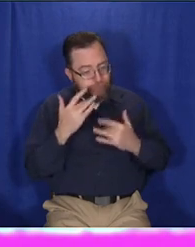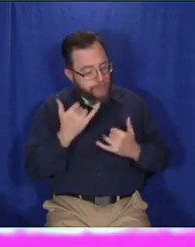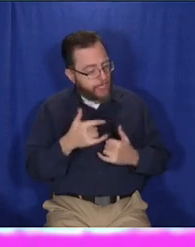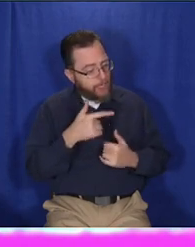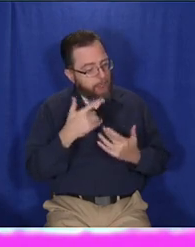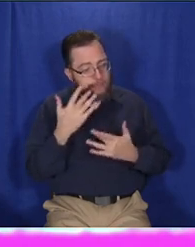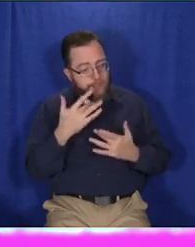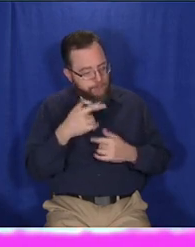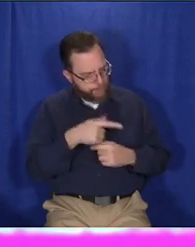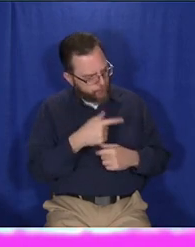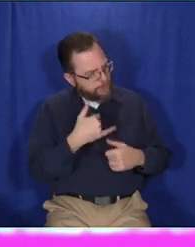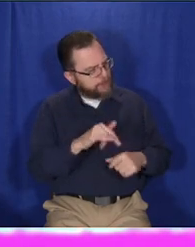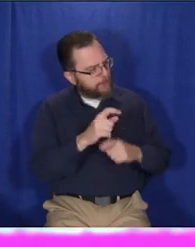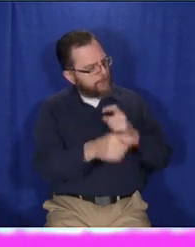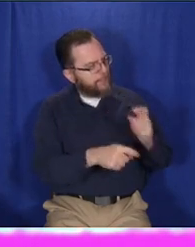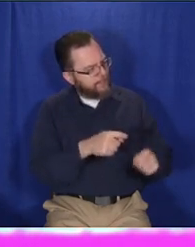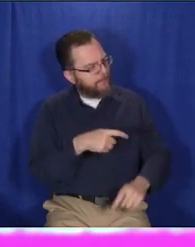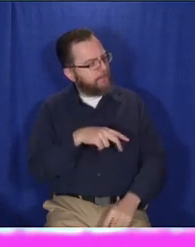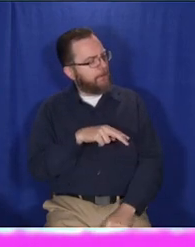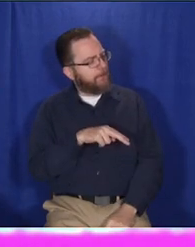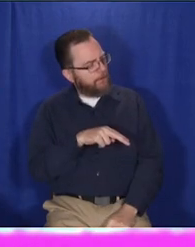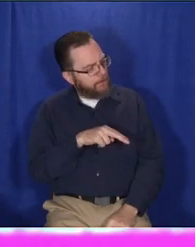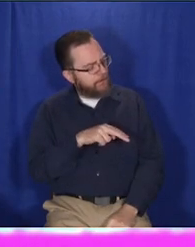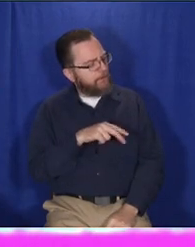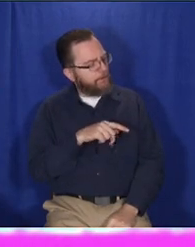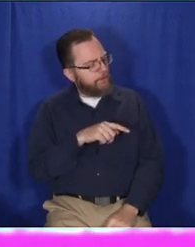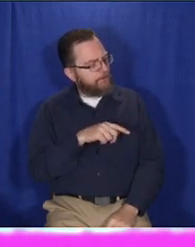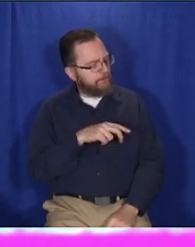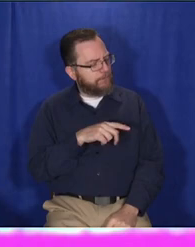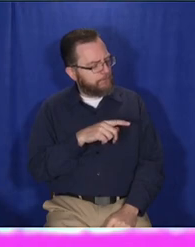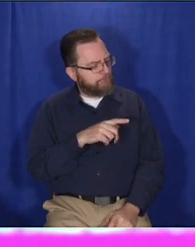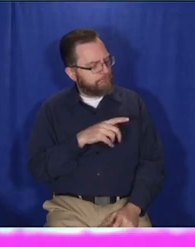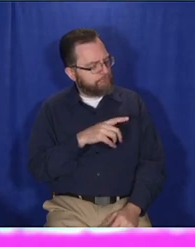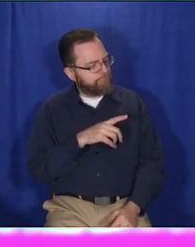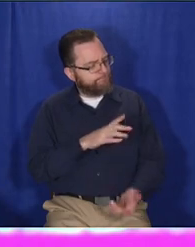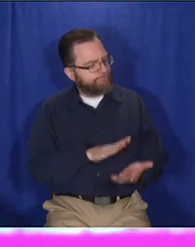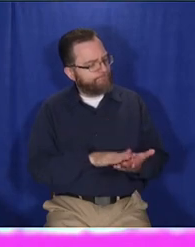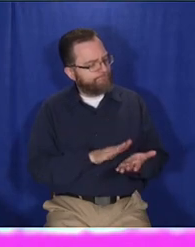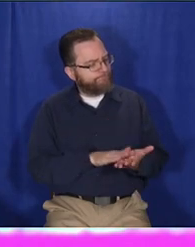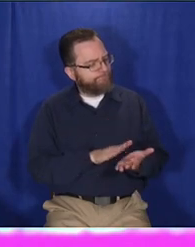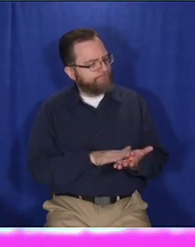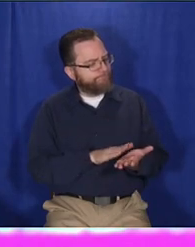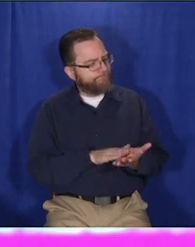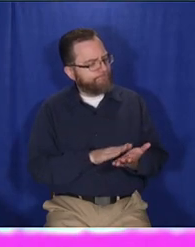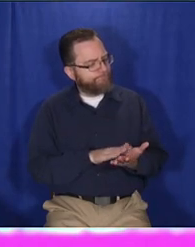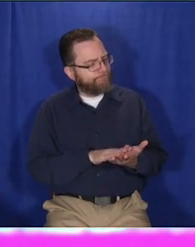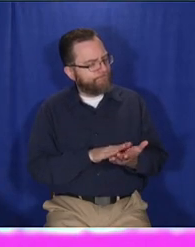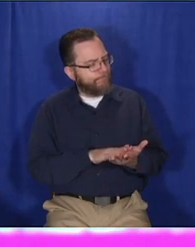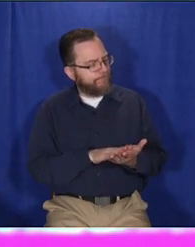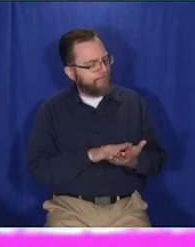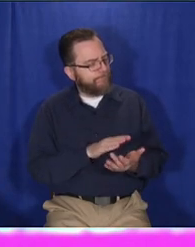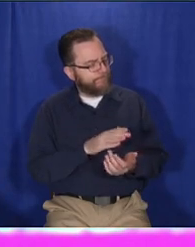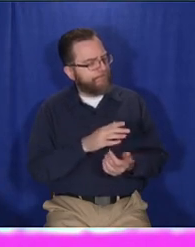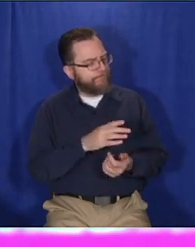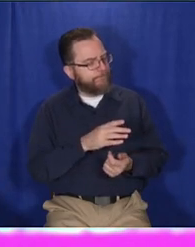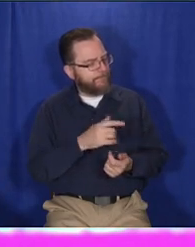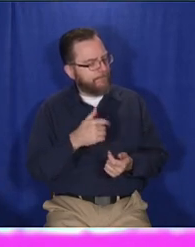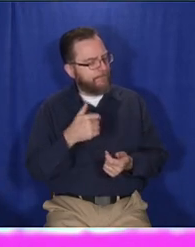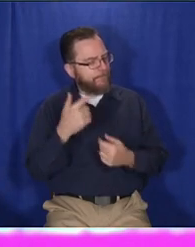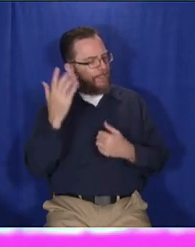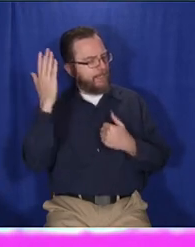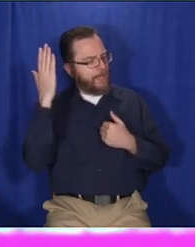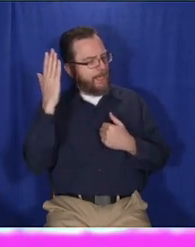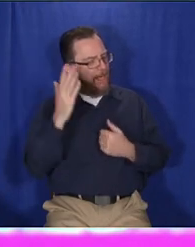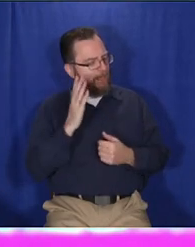when in good conscience between you and the Lord, you actually give, God says you can do it with confidence that I